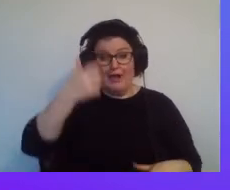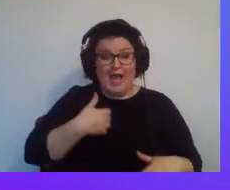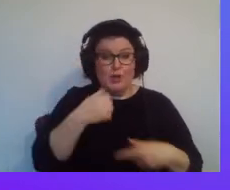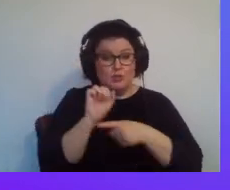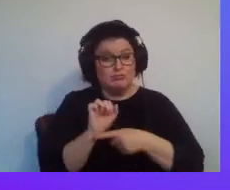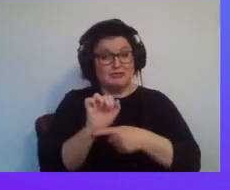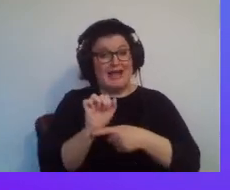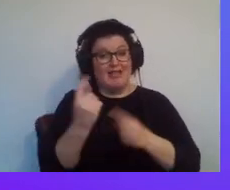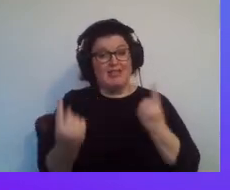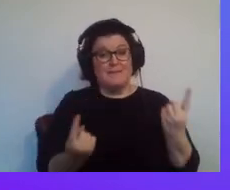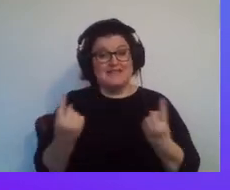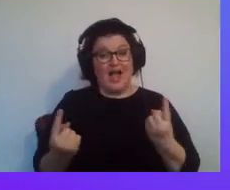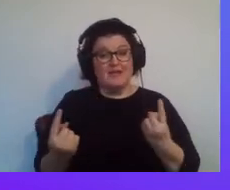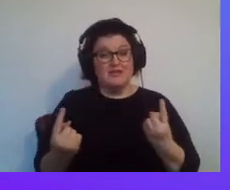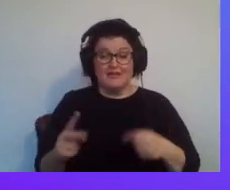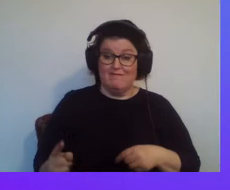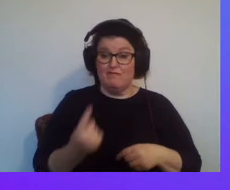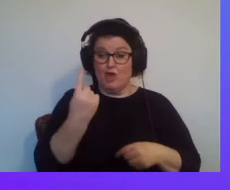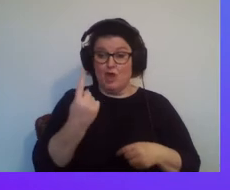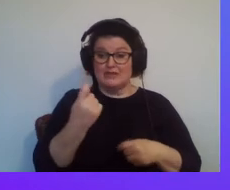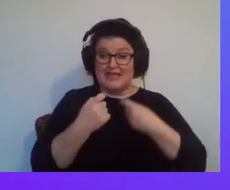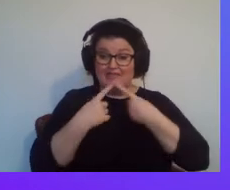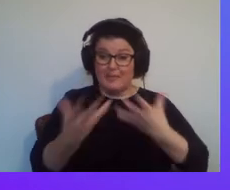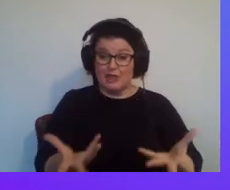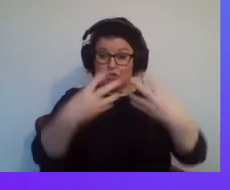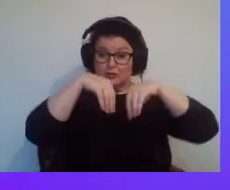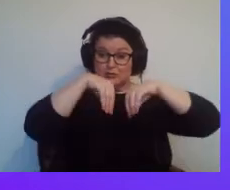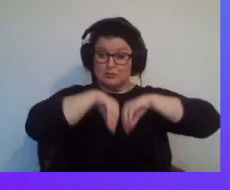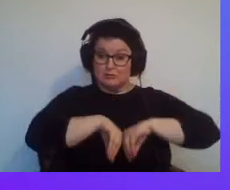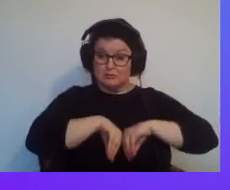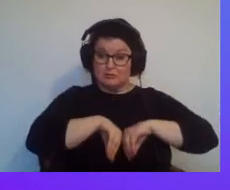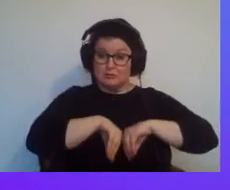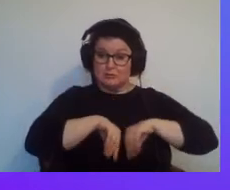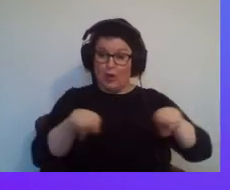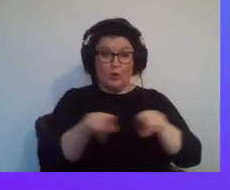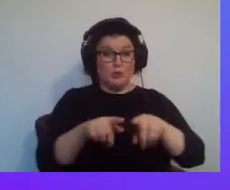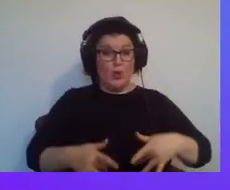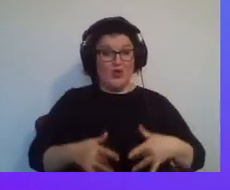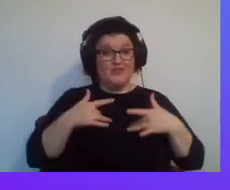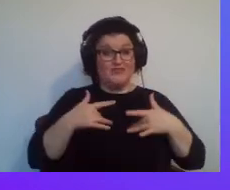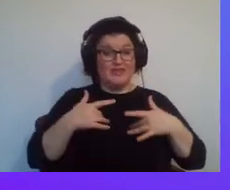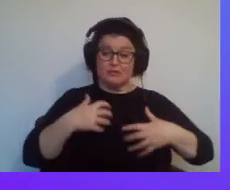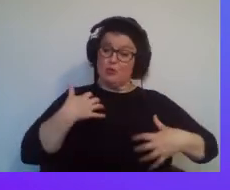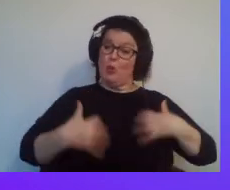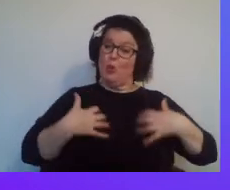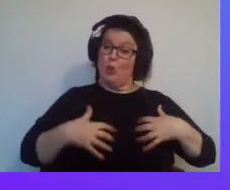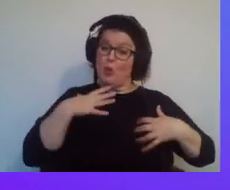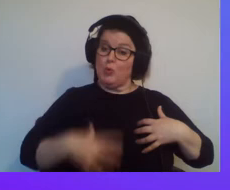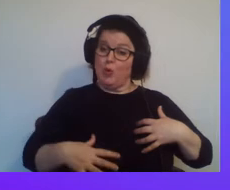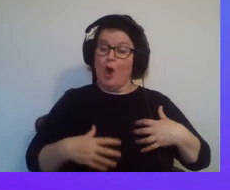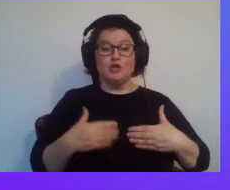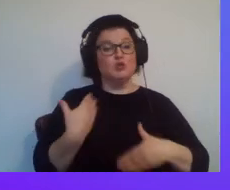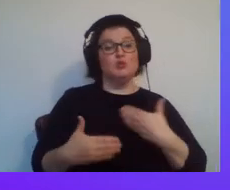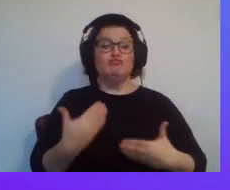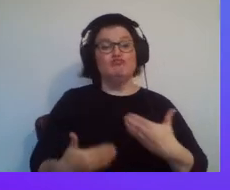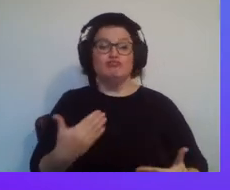and is motivated to act? But also, what do we do together as a community to ensure that we tackle some of the factors which drive